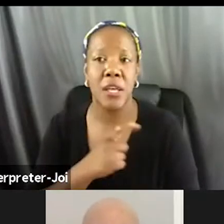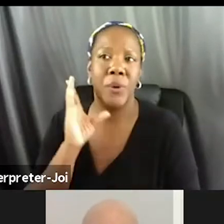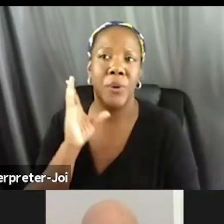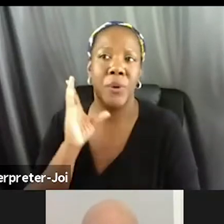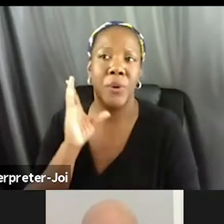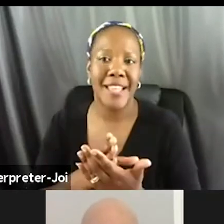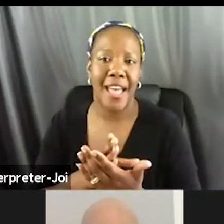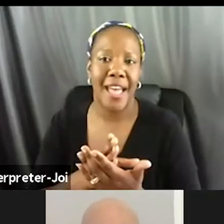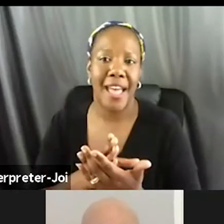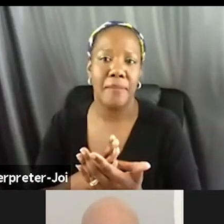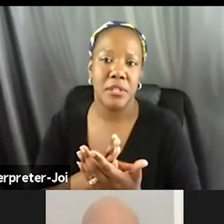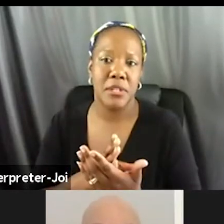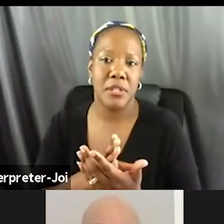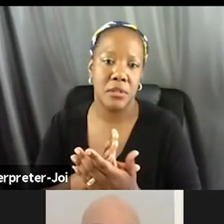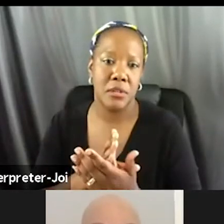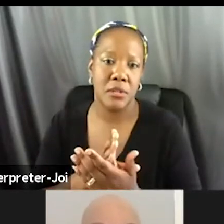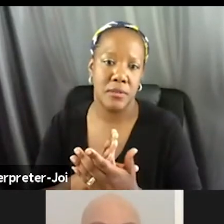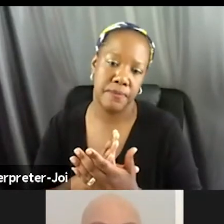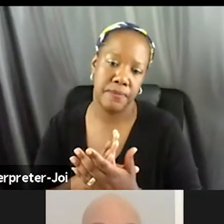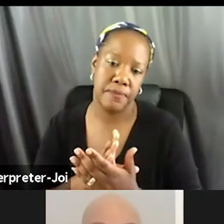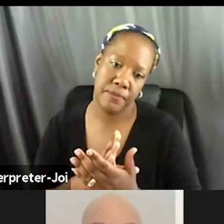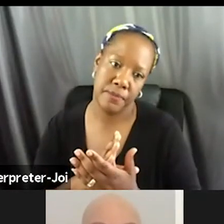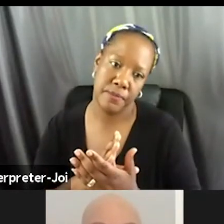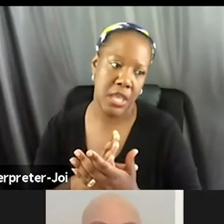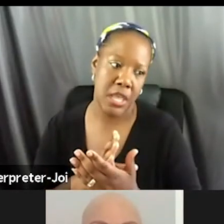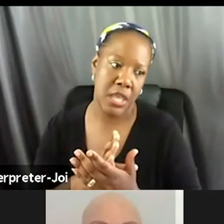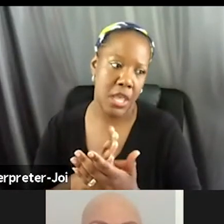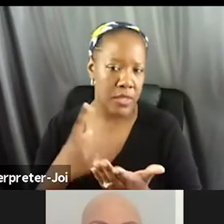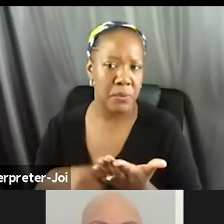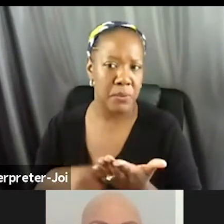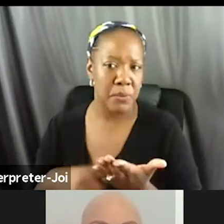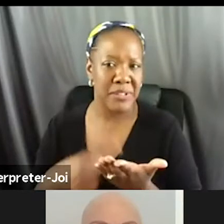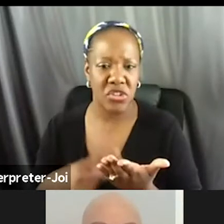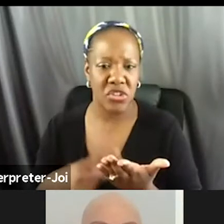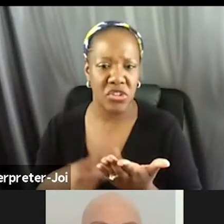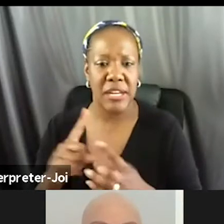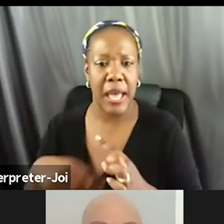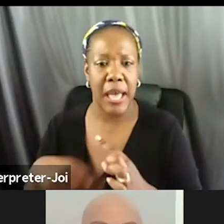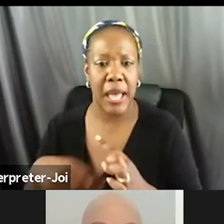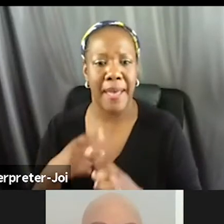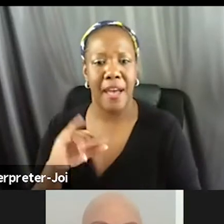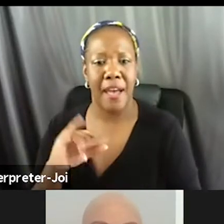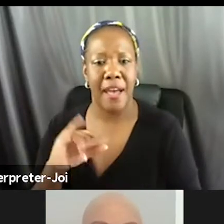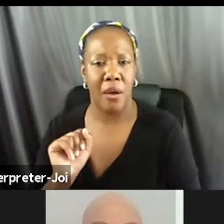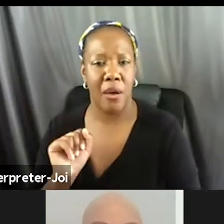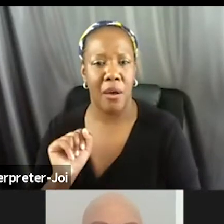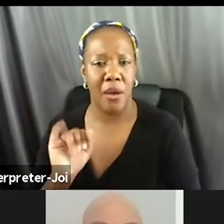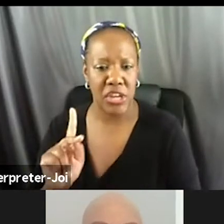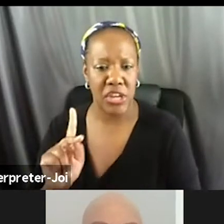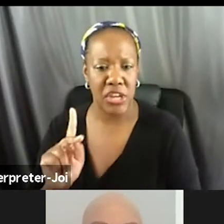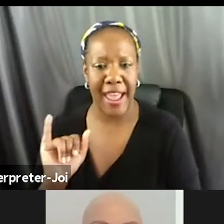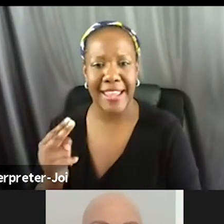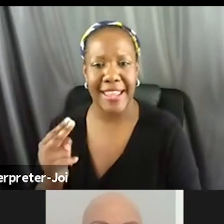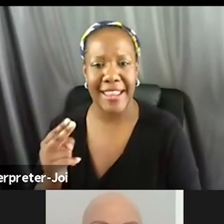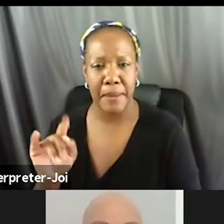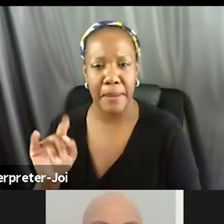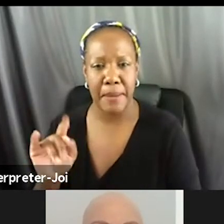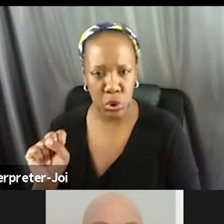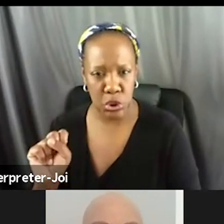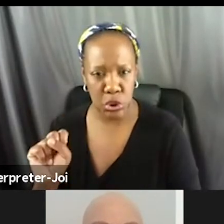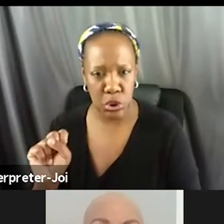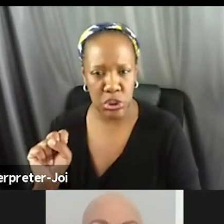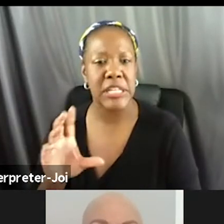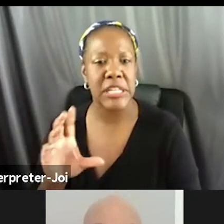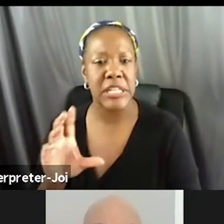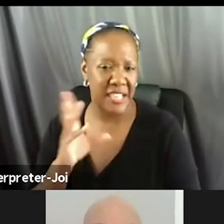point where we, like there was discussion about JAK inhibitors. You can use them topically, and that's what they're using for like the rheumatoid arthritis, or you